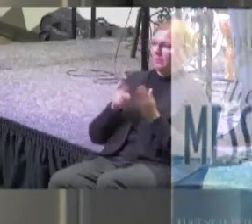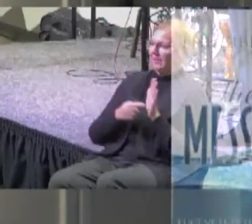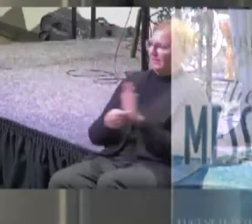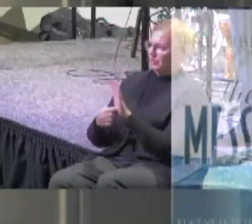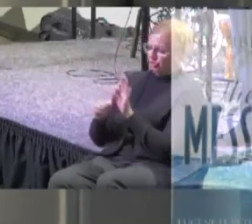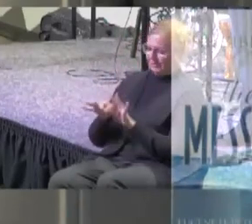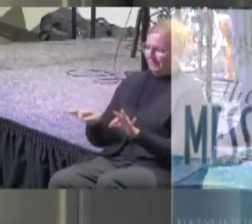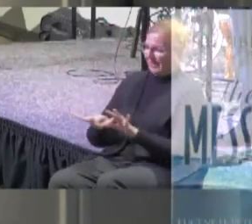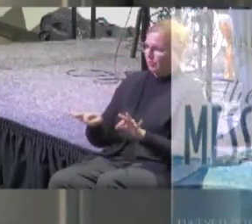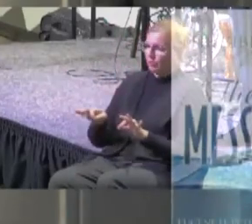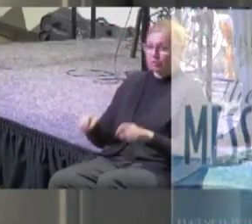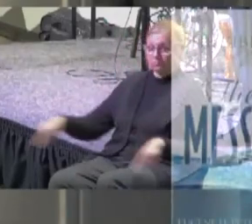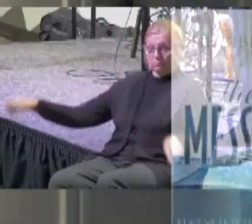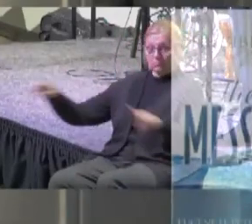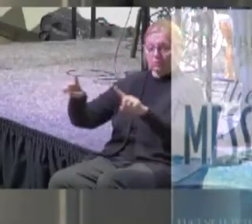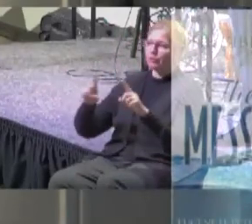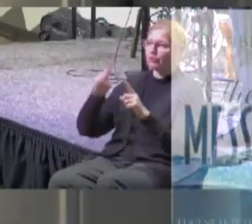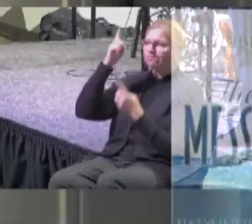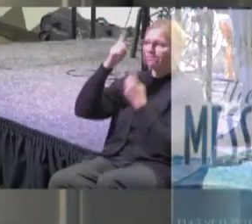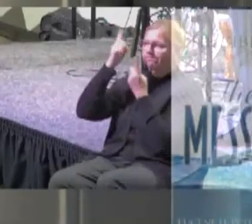to reconsider.